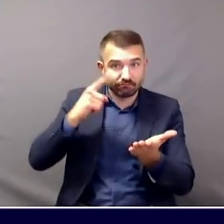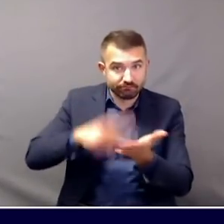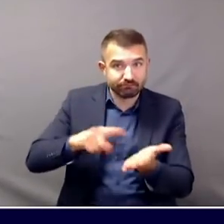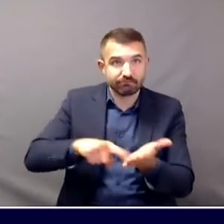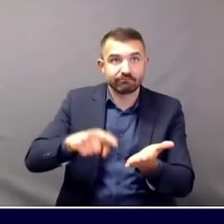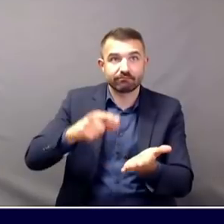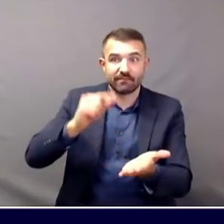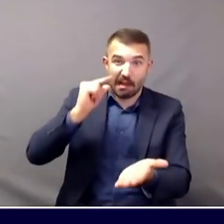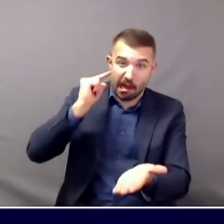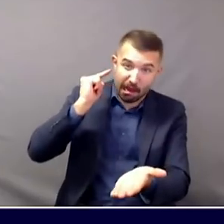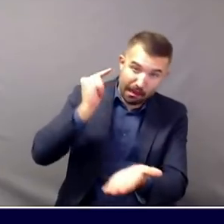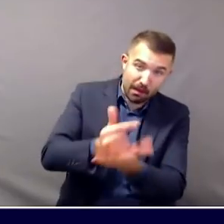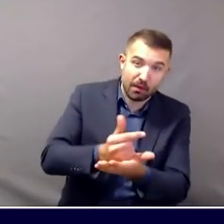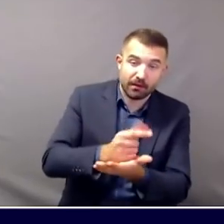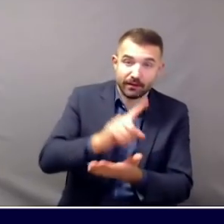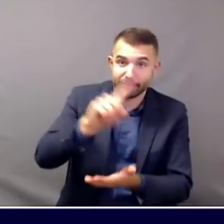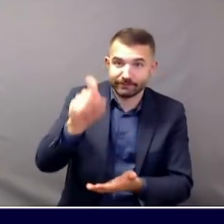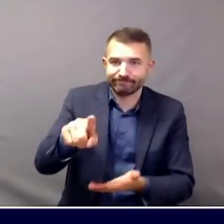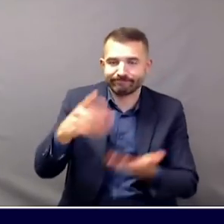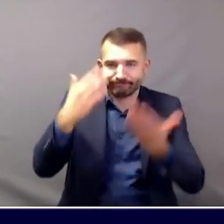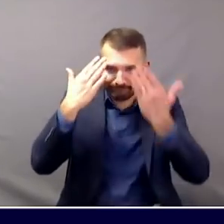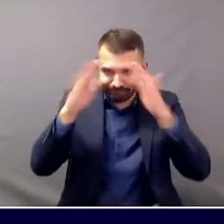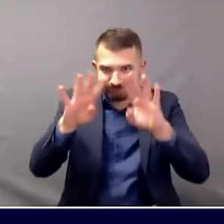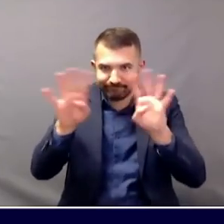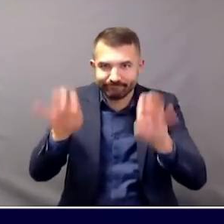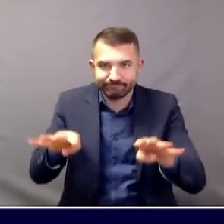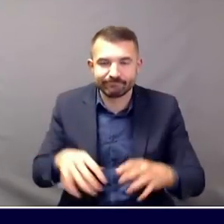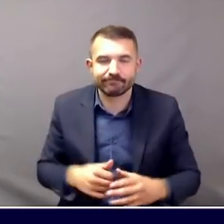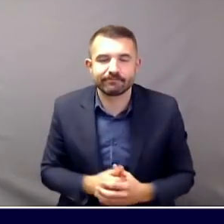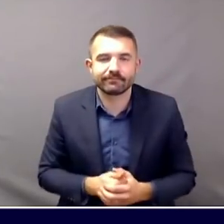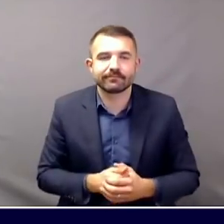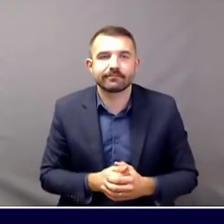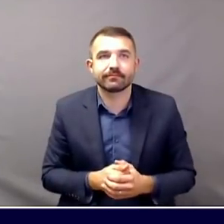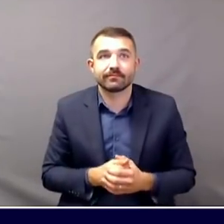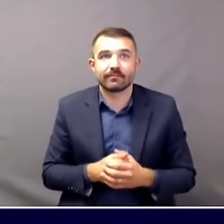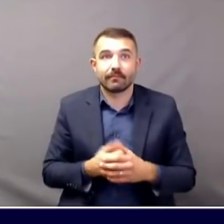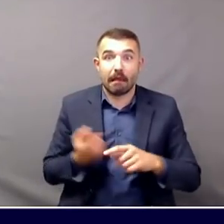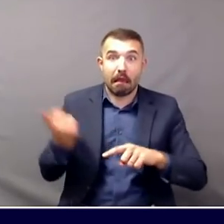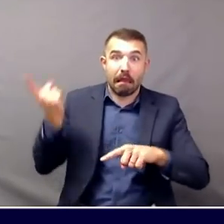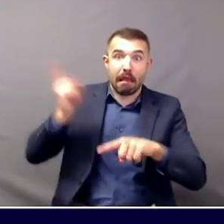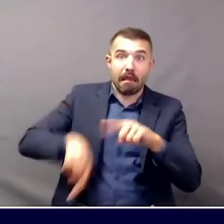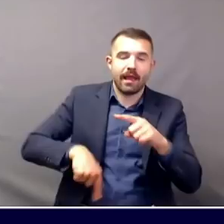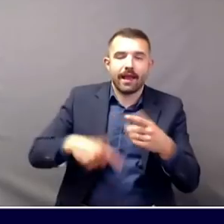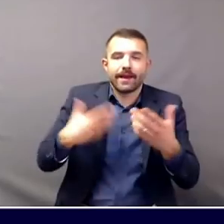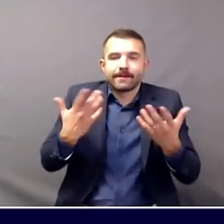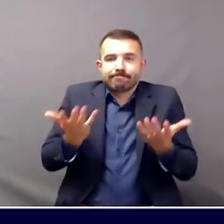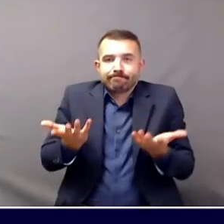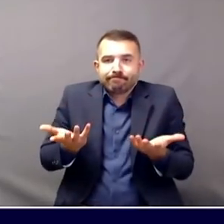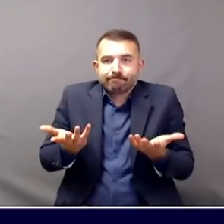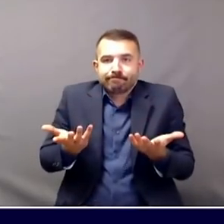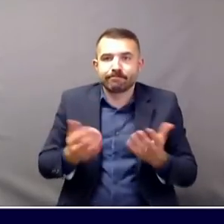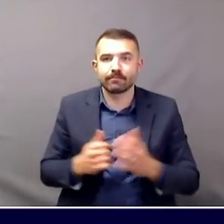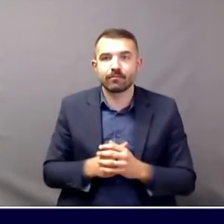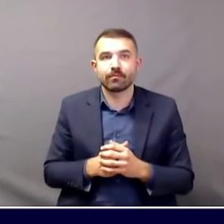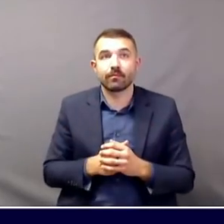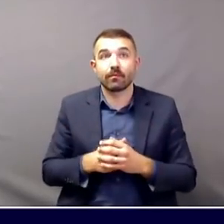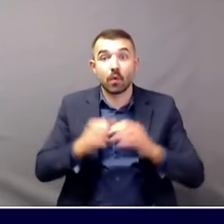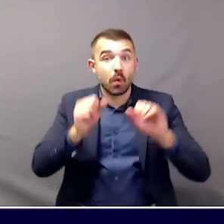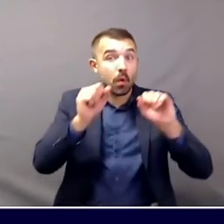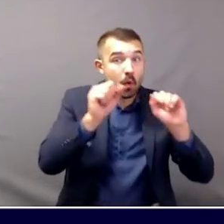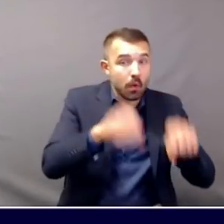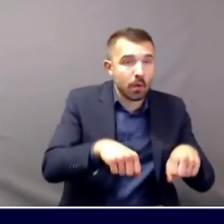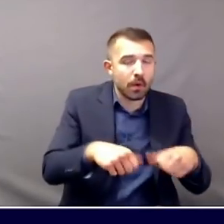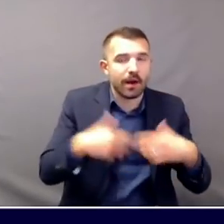definition that it can't happen. I've not seen any data to suggest that it can, but again, that's not the same